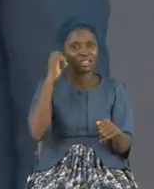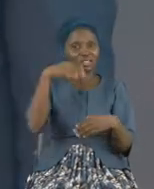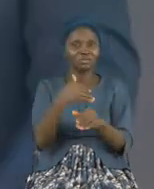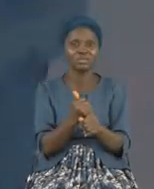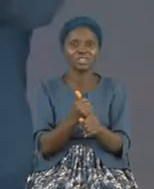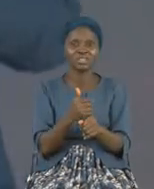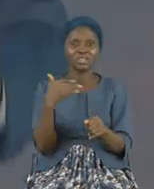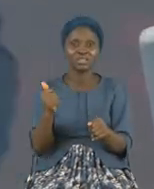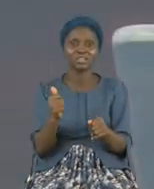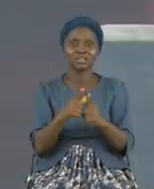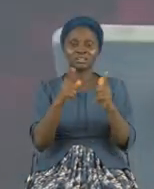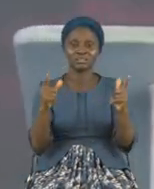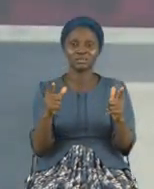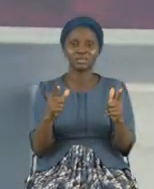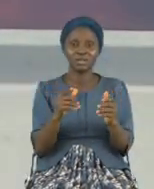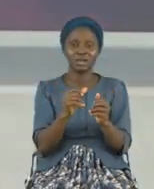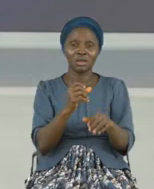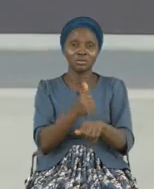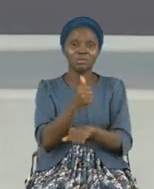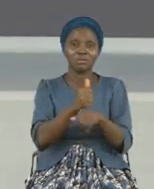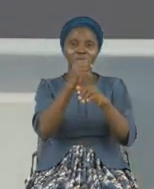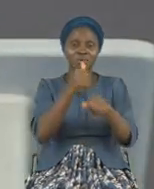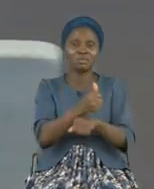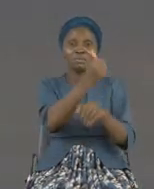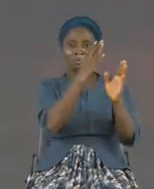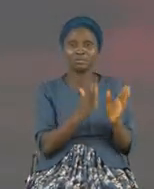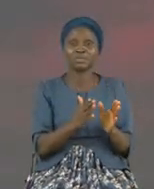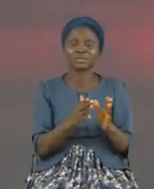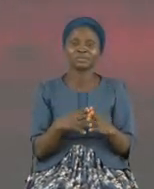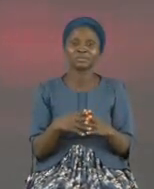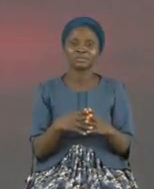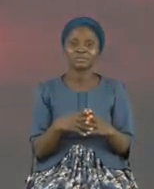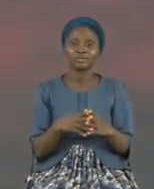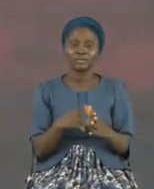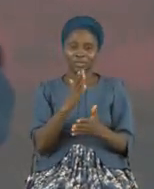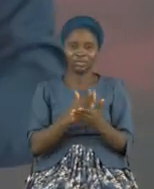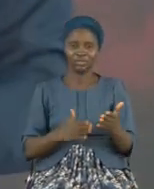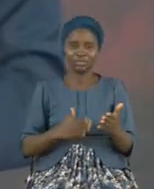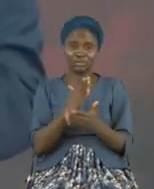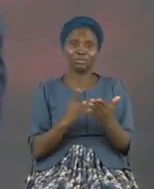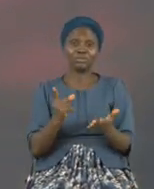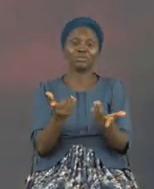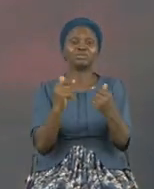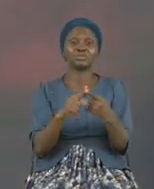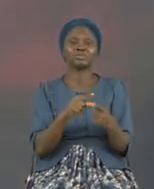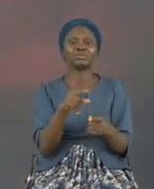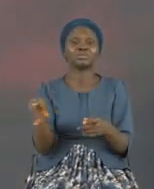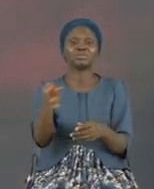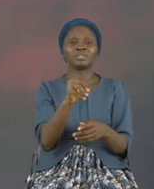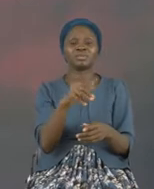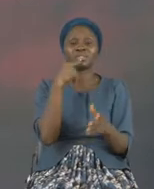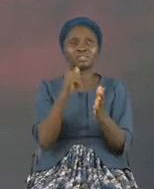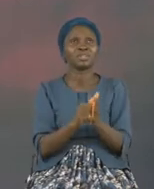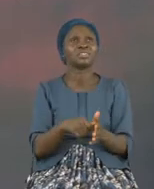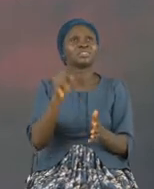a molehill. That's why they're having problems. But somebody comes to them and he says, yes, yes, yes.